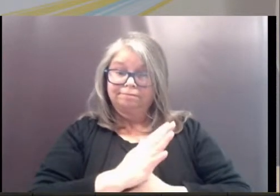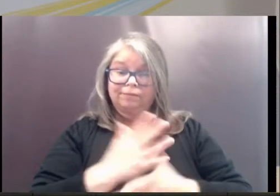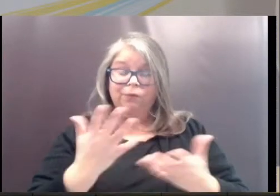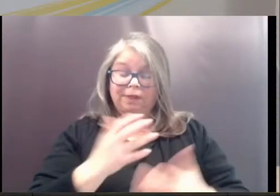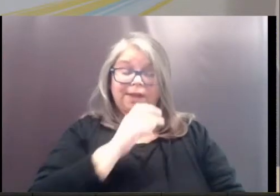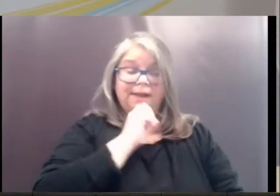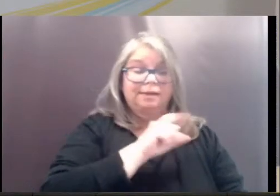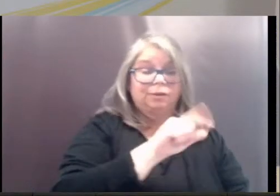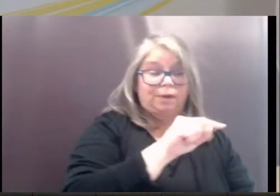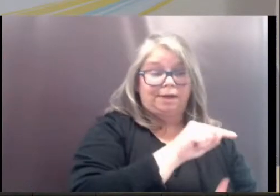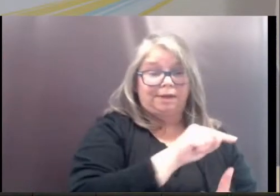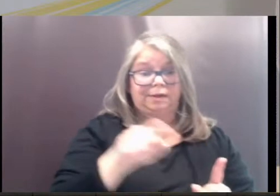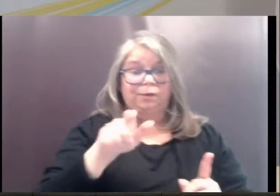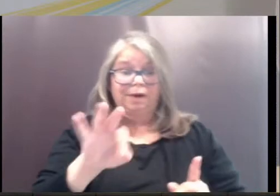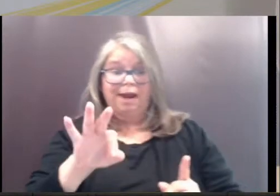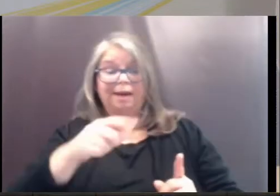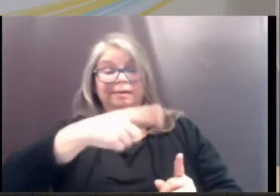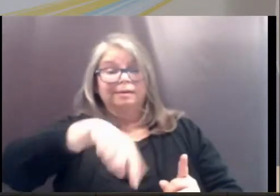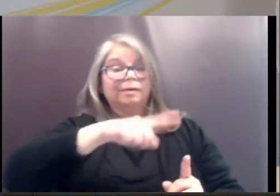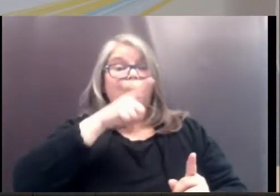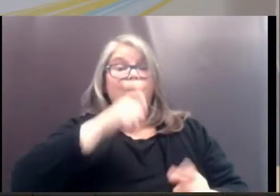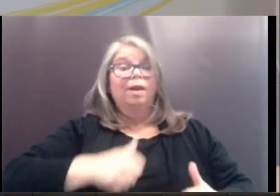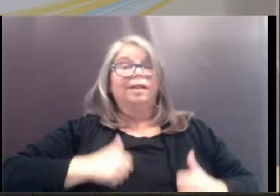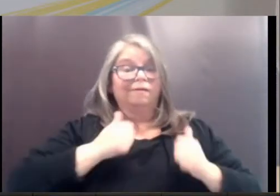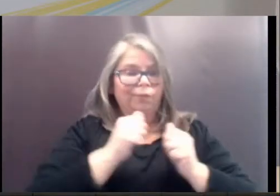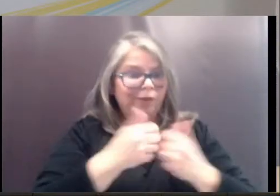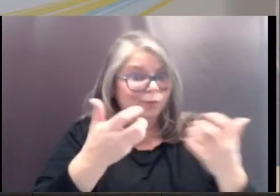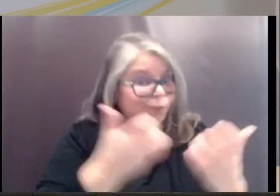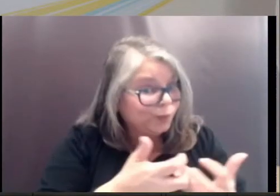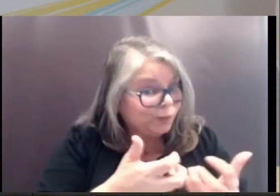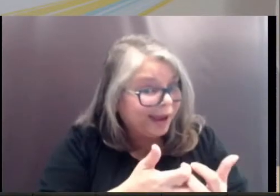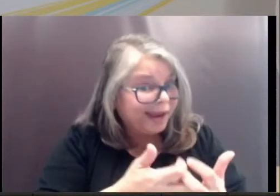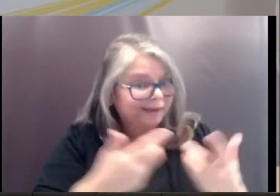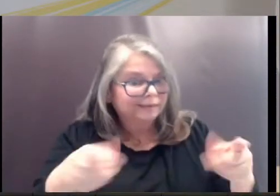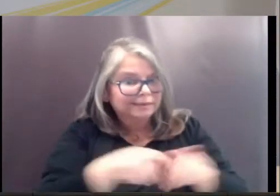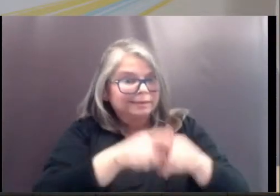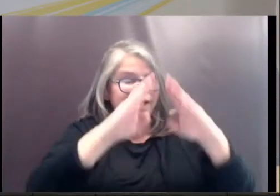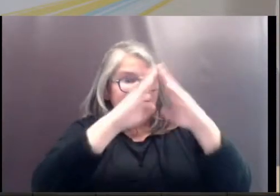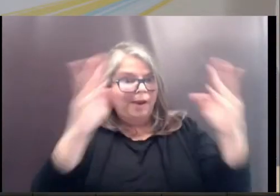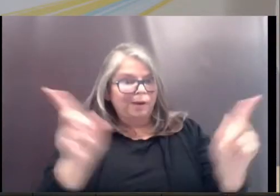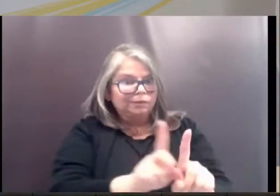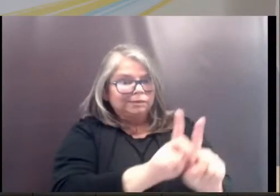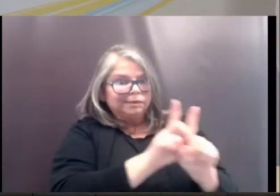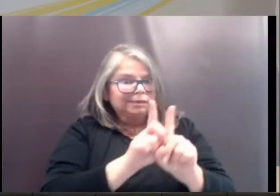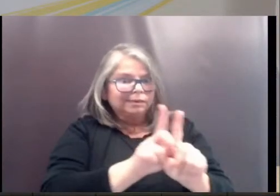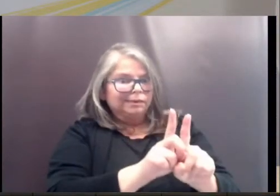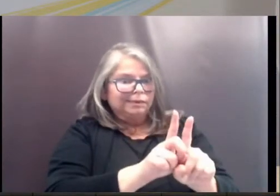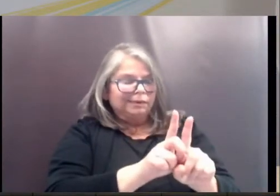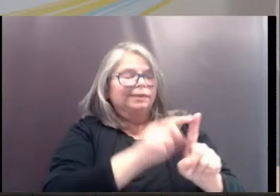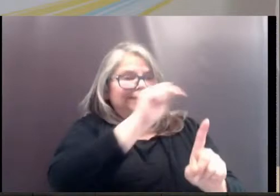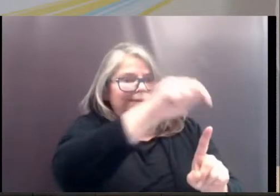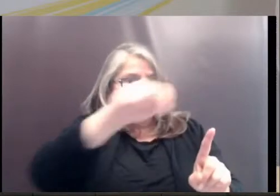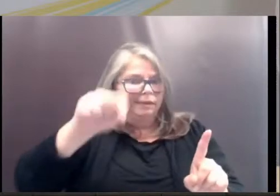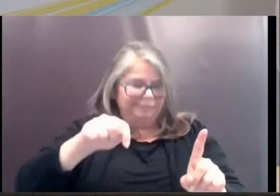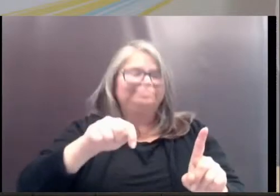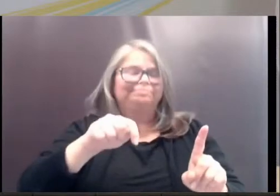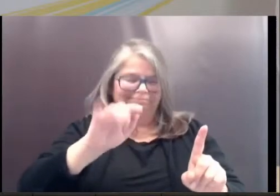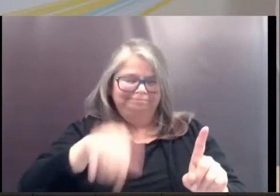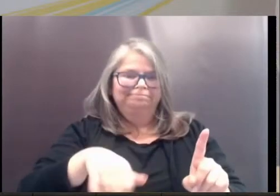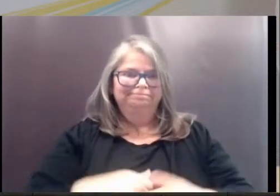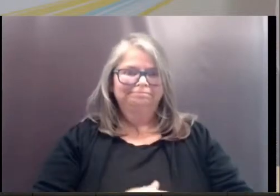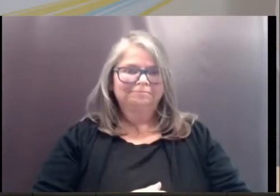with multiple roommates who are in the same age group, and if they're in that 20